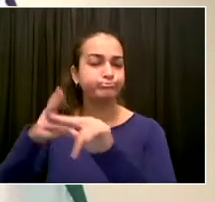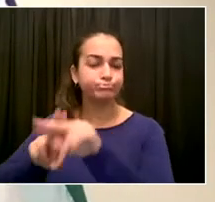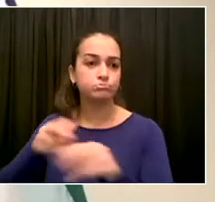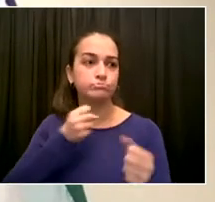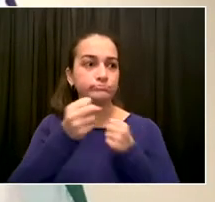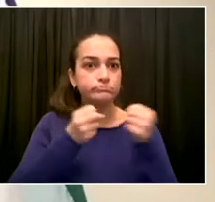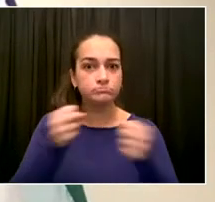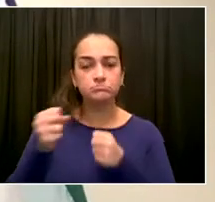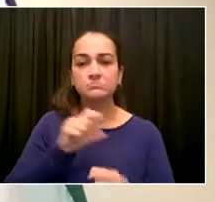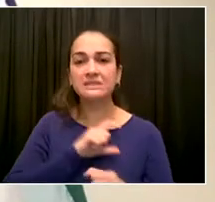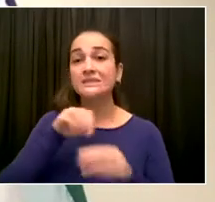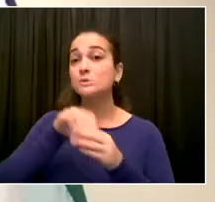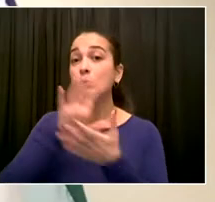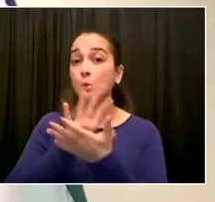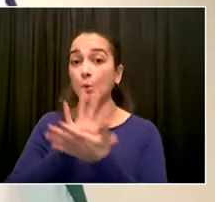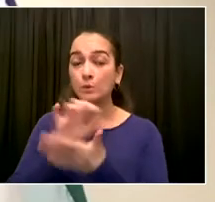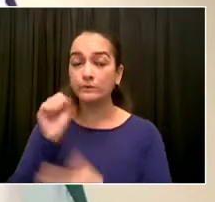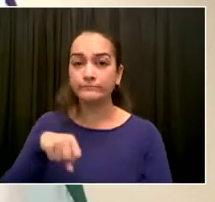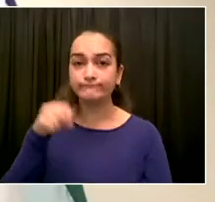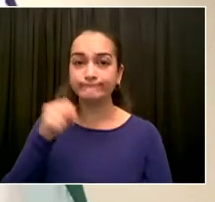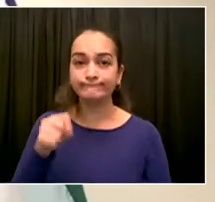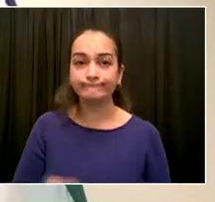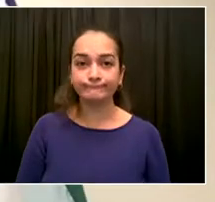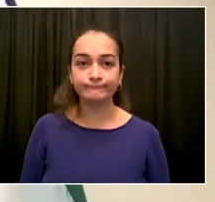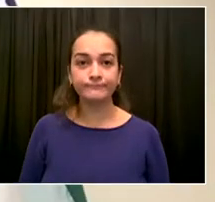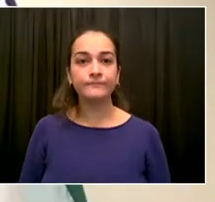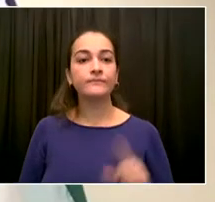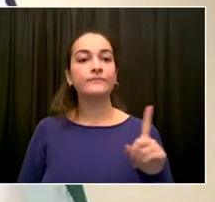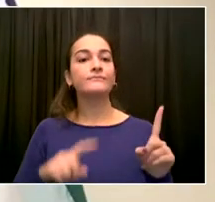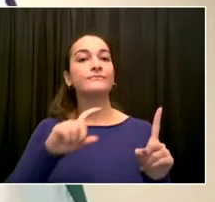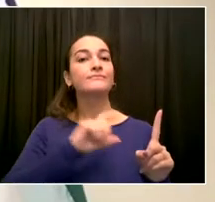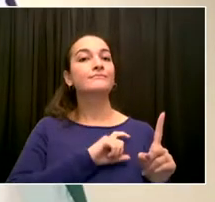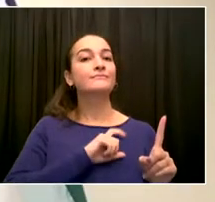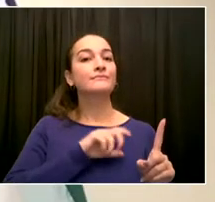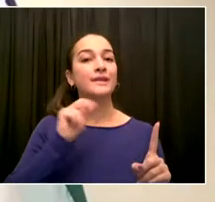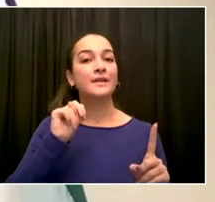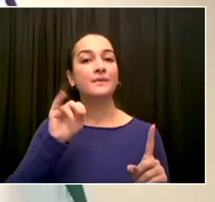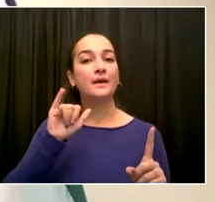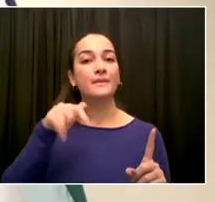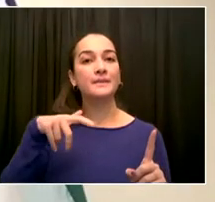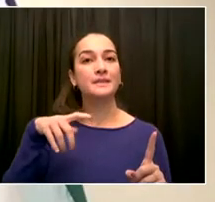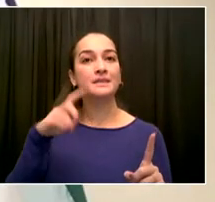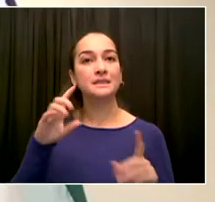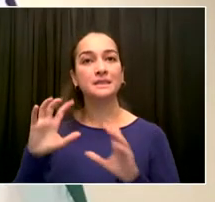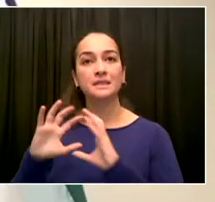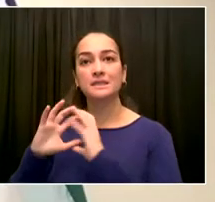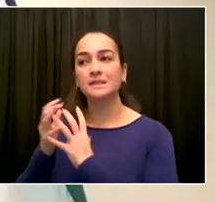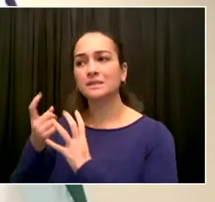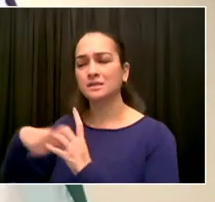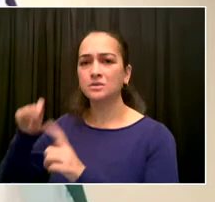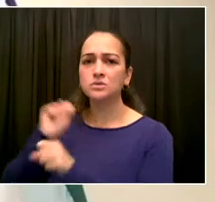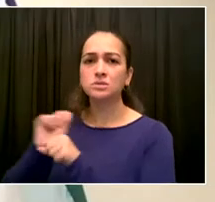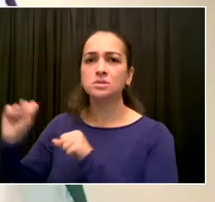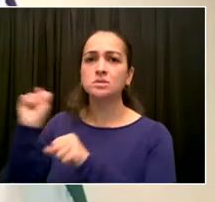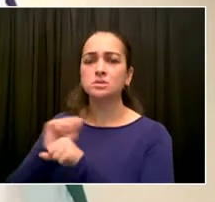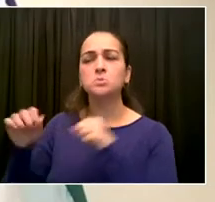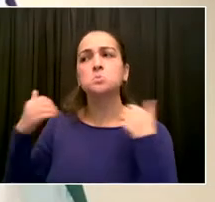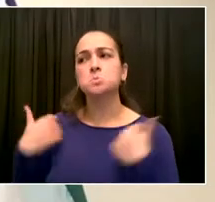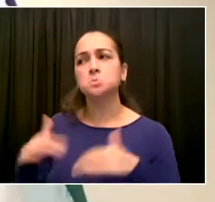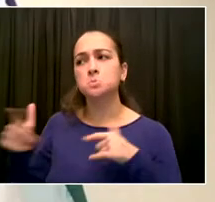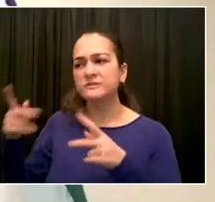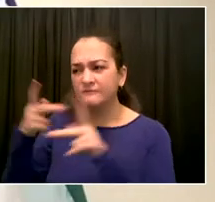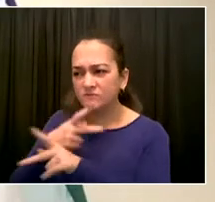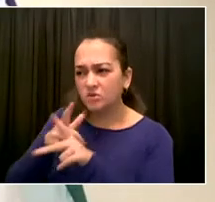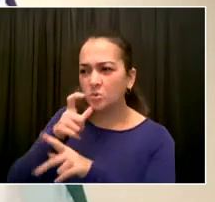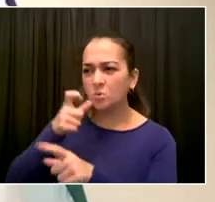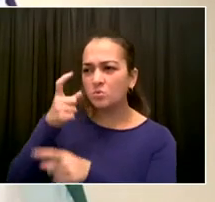NYPD, we're very resilient. We'll figure out different ways to make sure we have the appropriate amount of presence at some of the schools, especially some